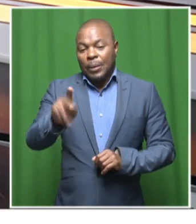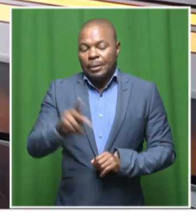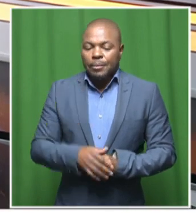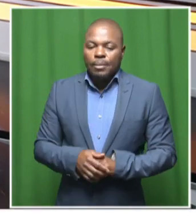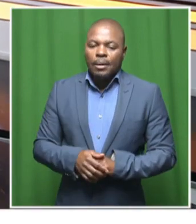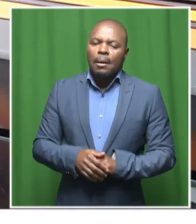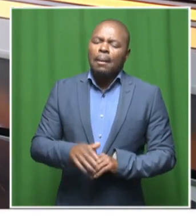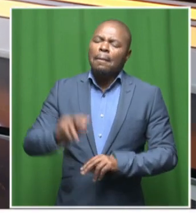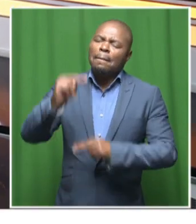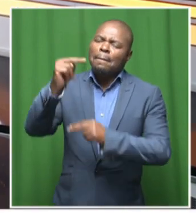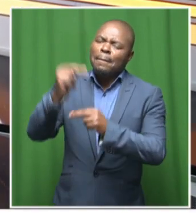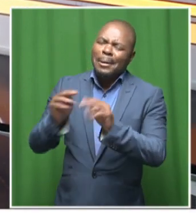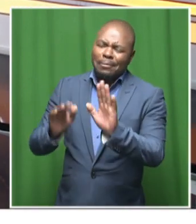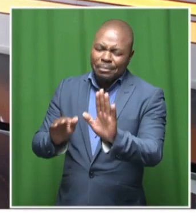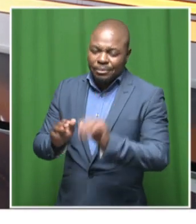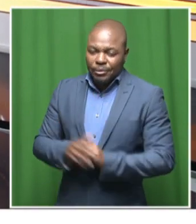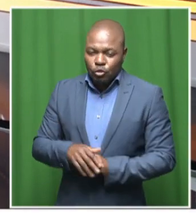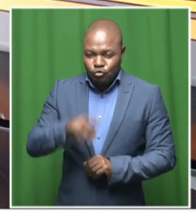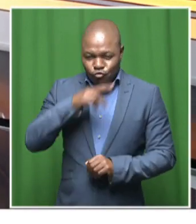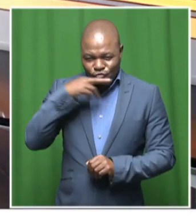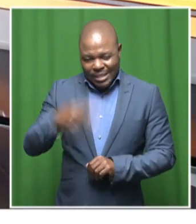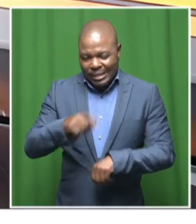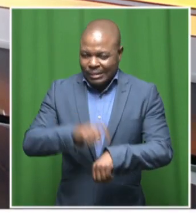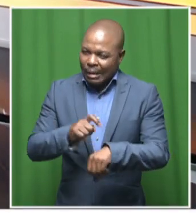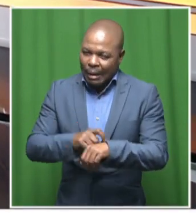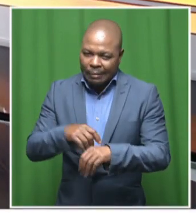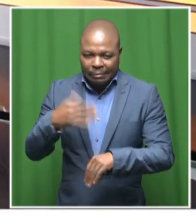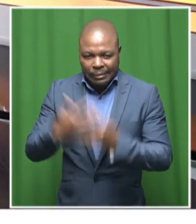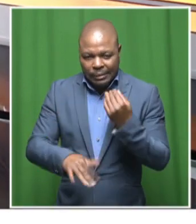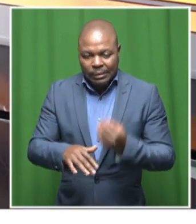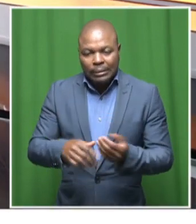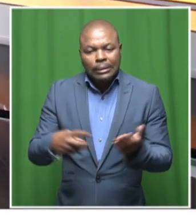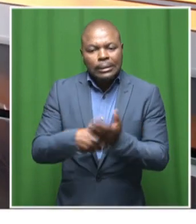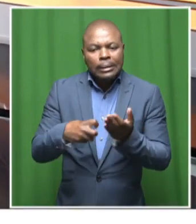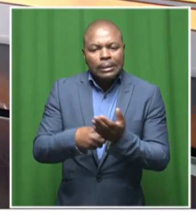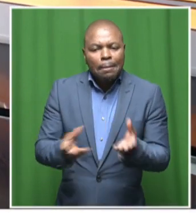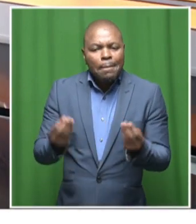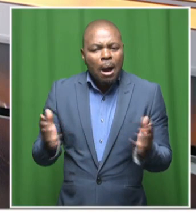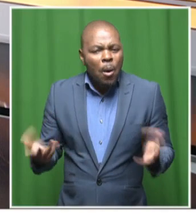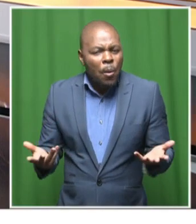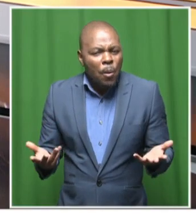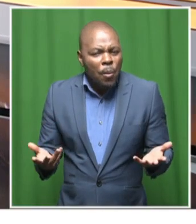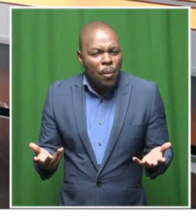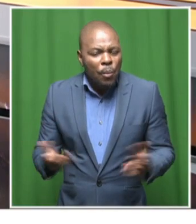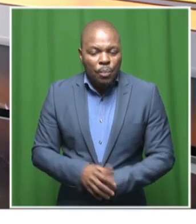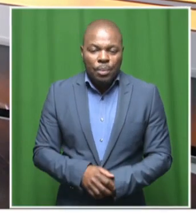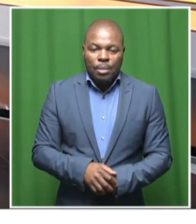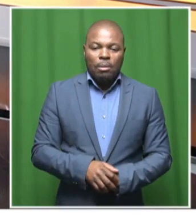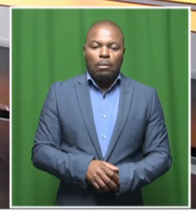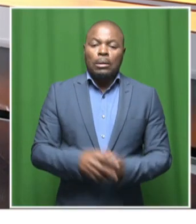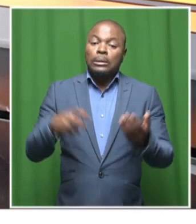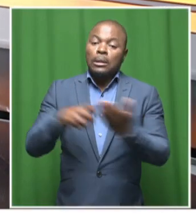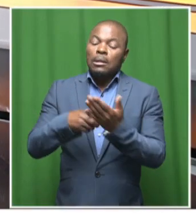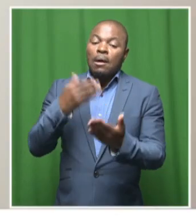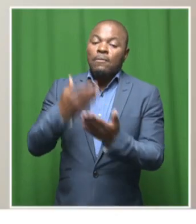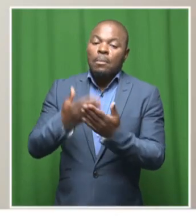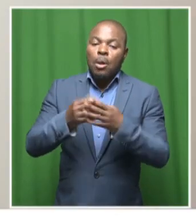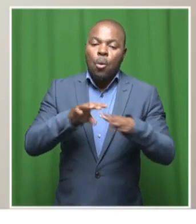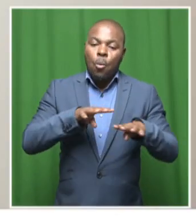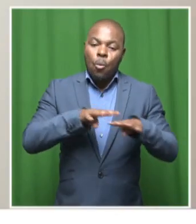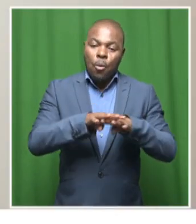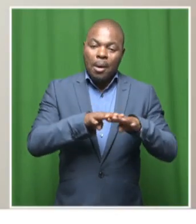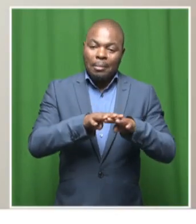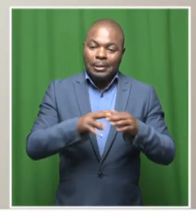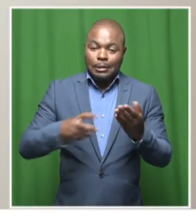right. Just briefly, we're really out of time, but how do we get tickets? So tickets are available from web